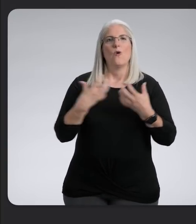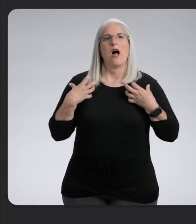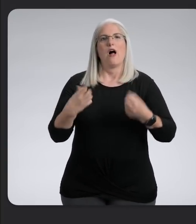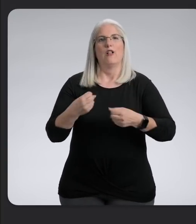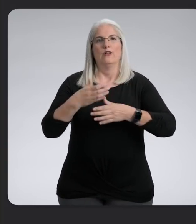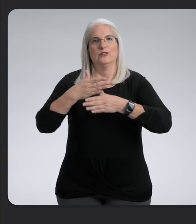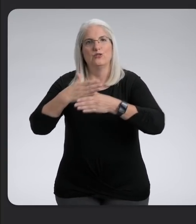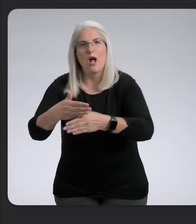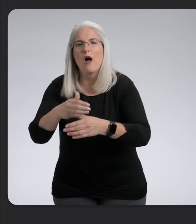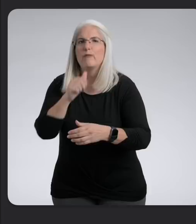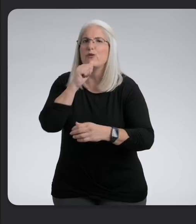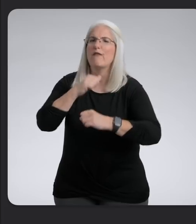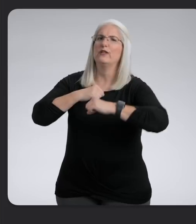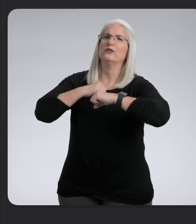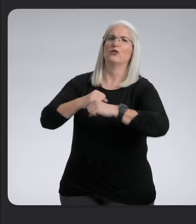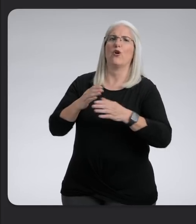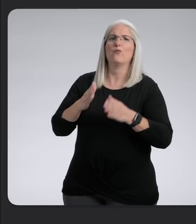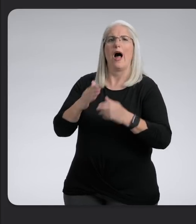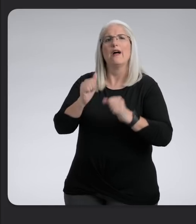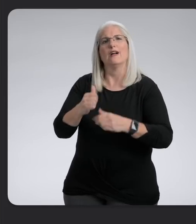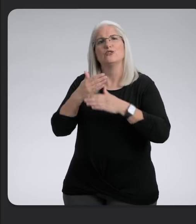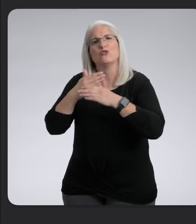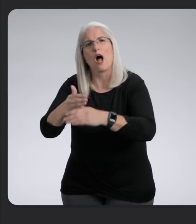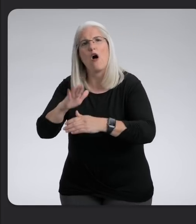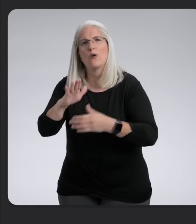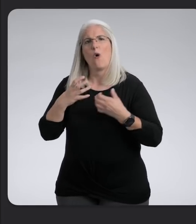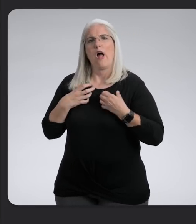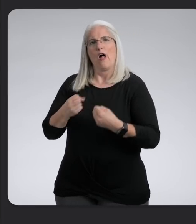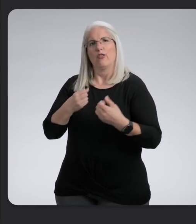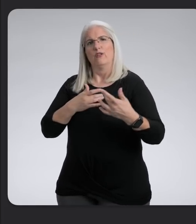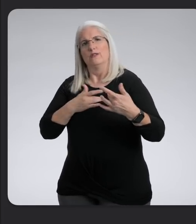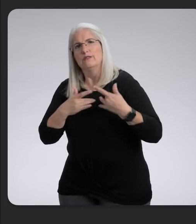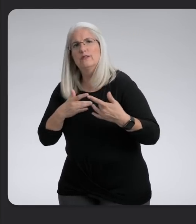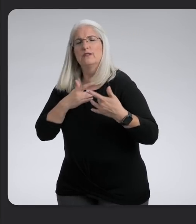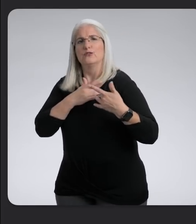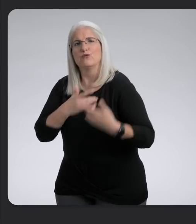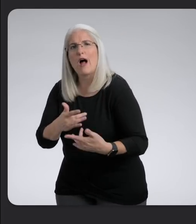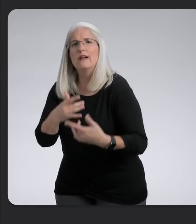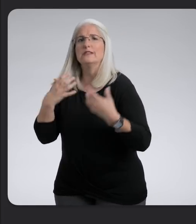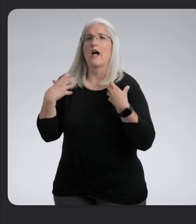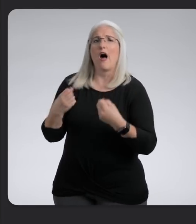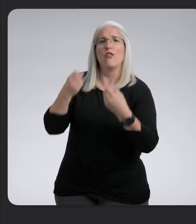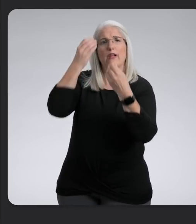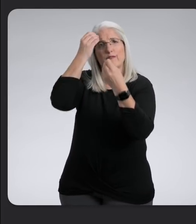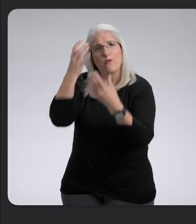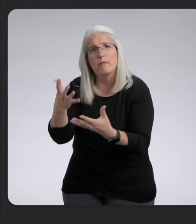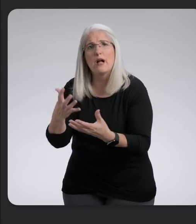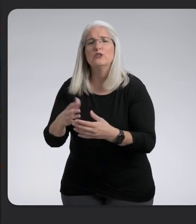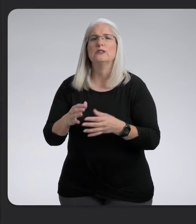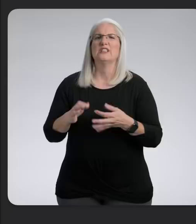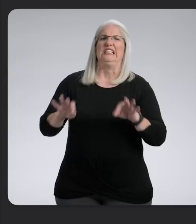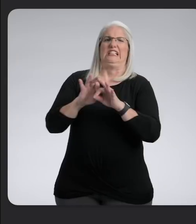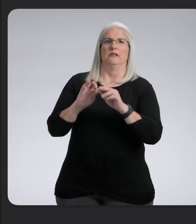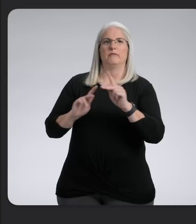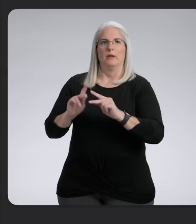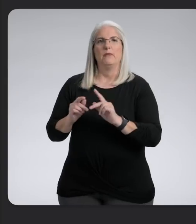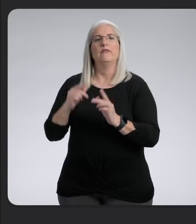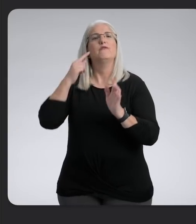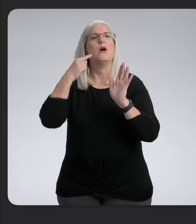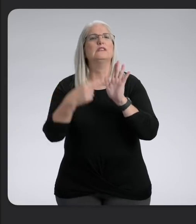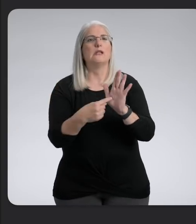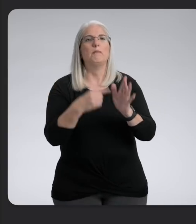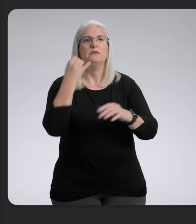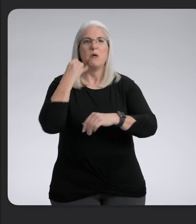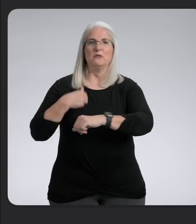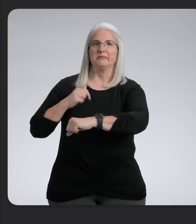view health data, trends, and alerts for the people most important to you. For example, I could set up a sharing relationship with my